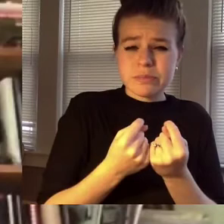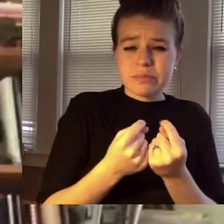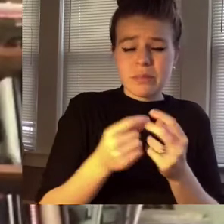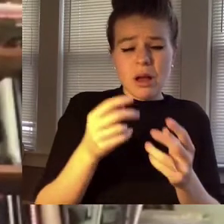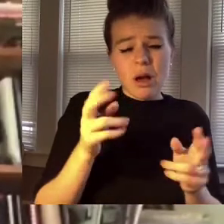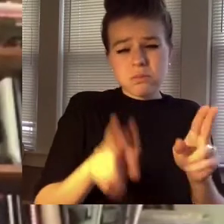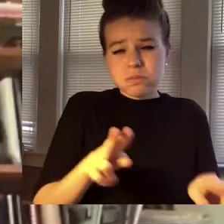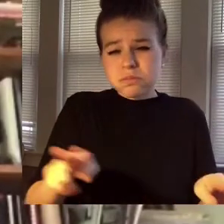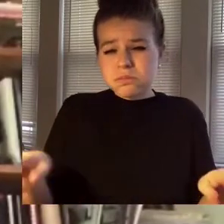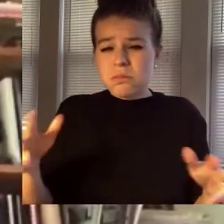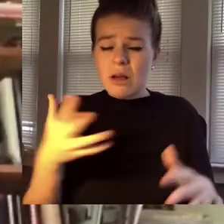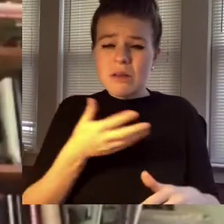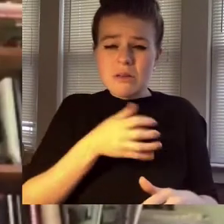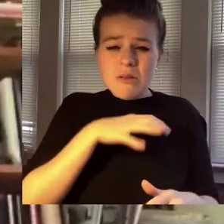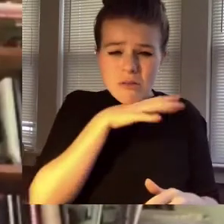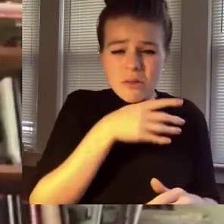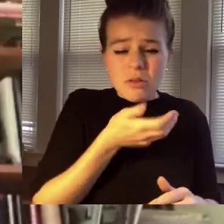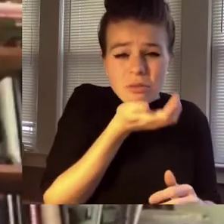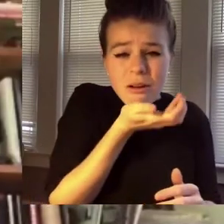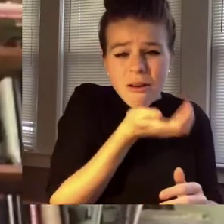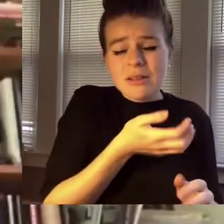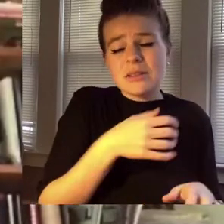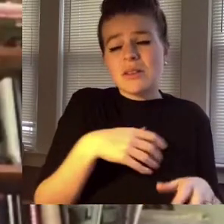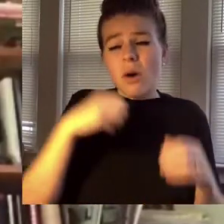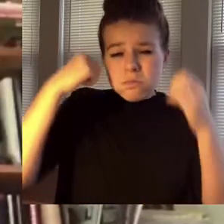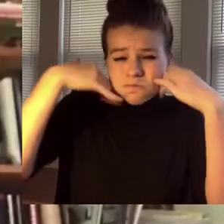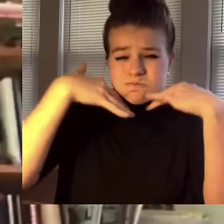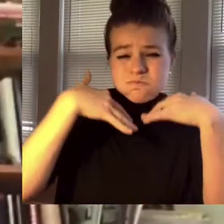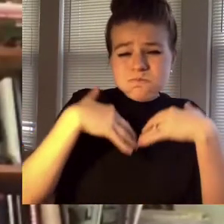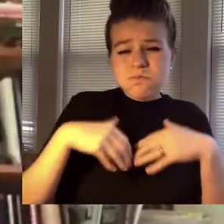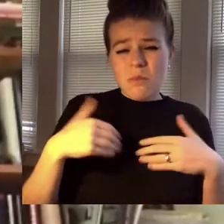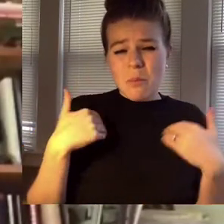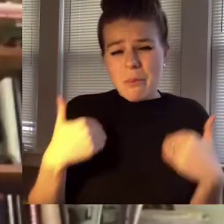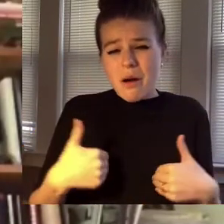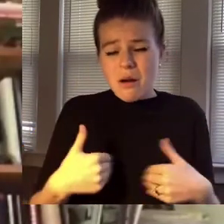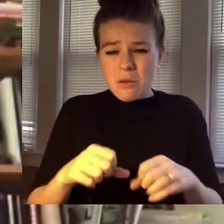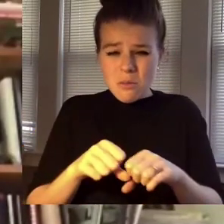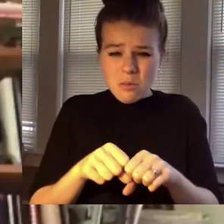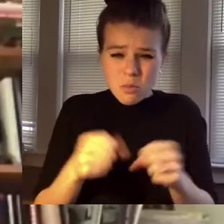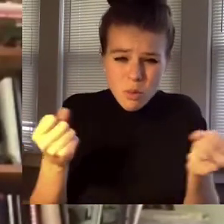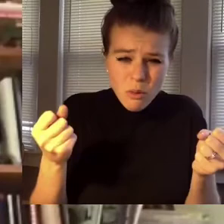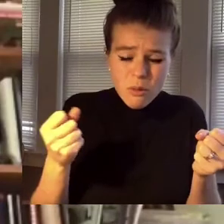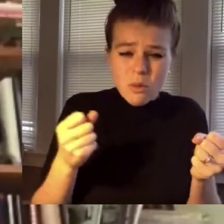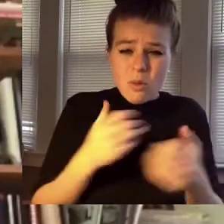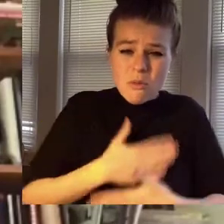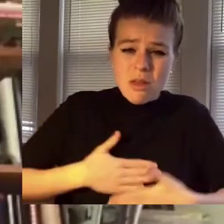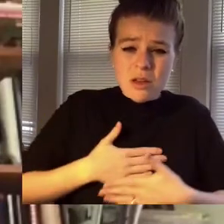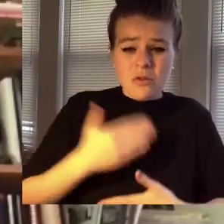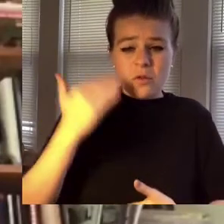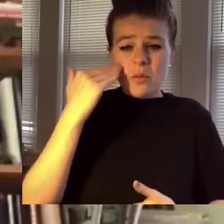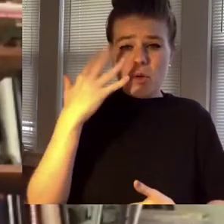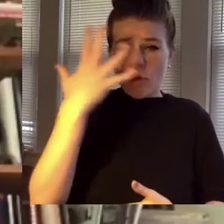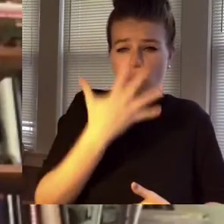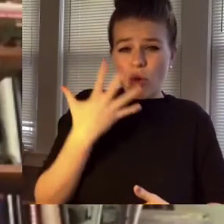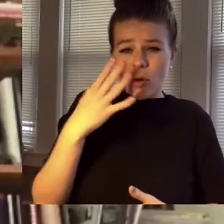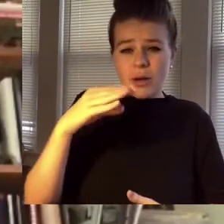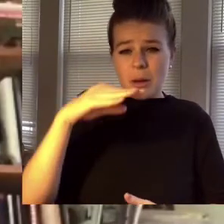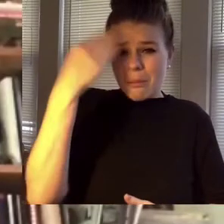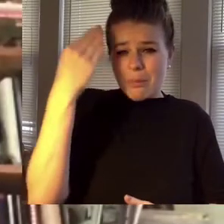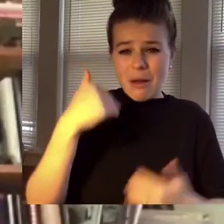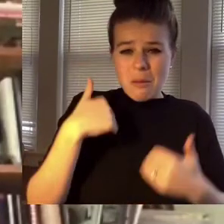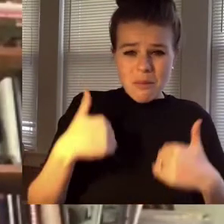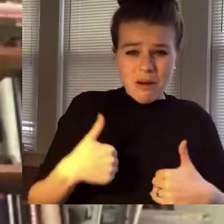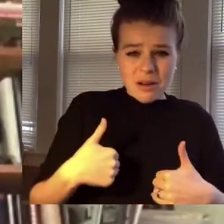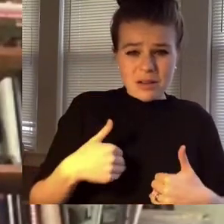heat, sweating bodies broken with pleasure, the familiar look of black bodies coffered